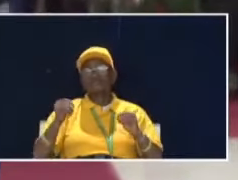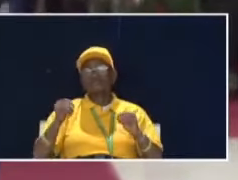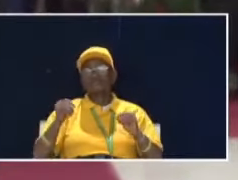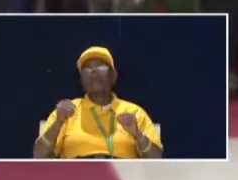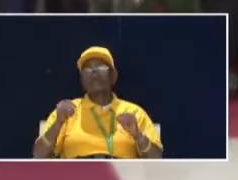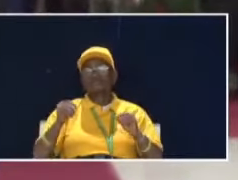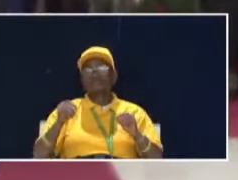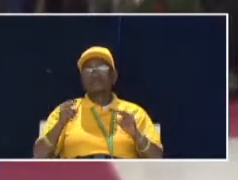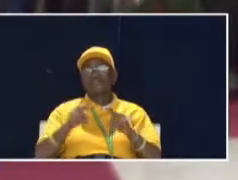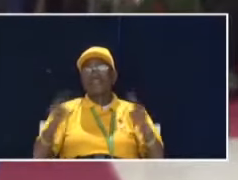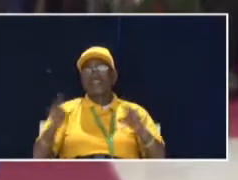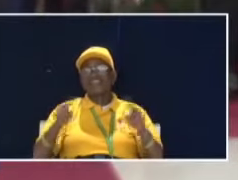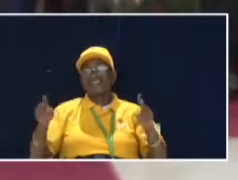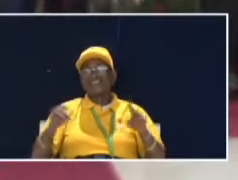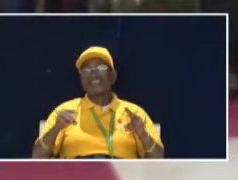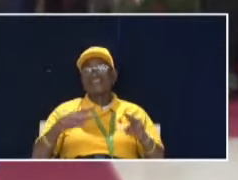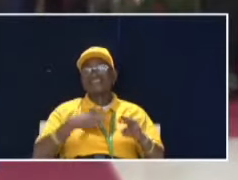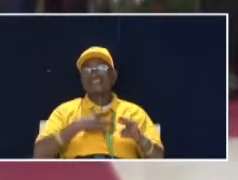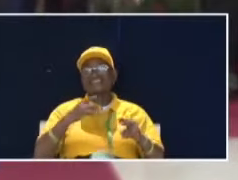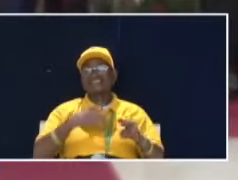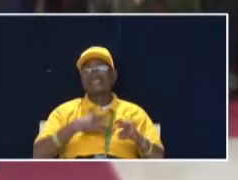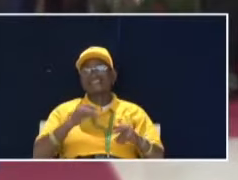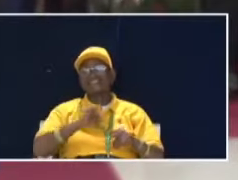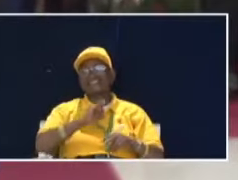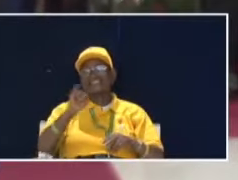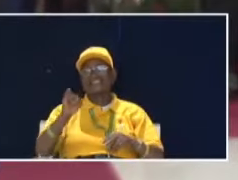Quite an interesting story.